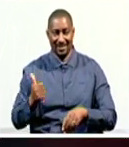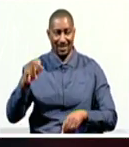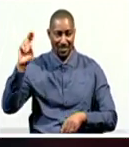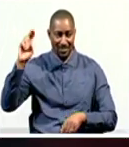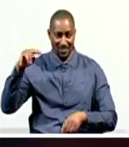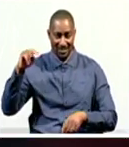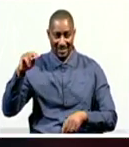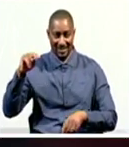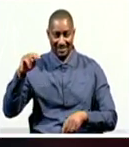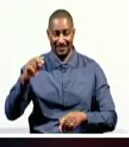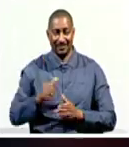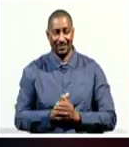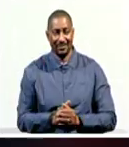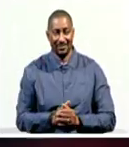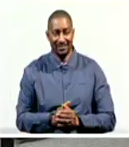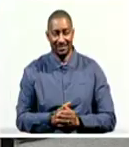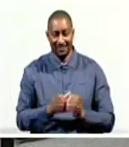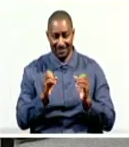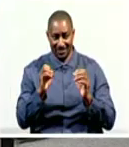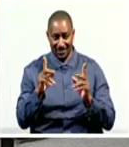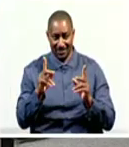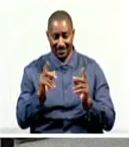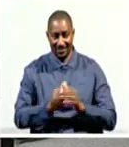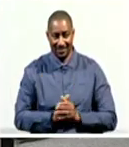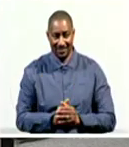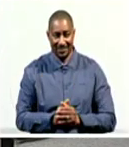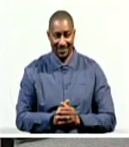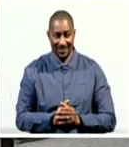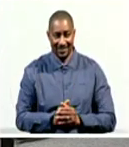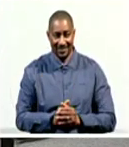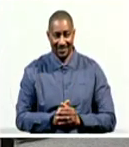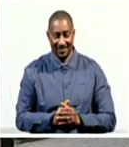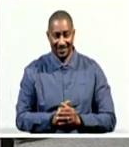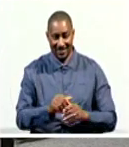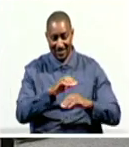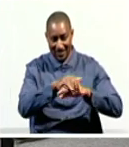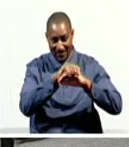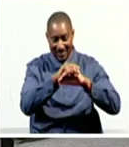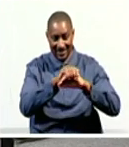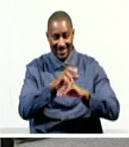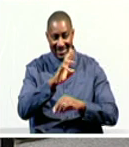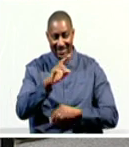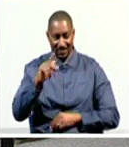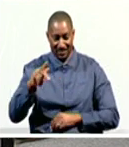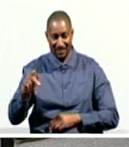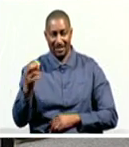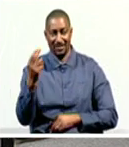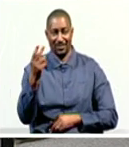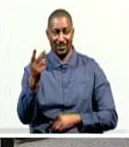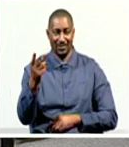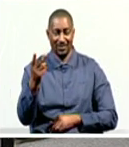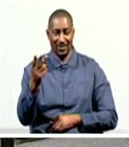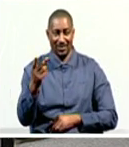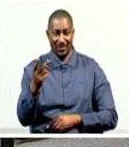actually implemented. All right. Having said that, you know, praising the HPP2, do you foresee an